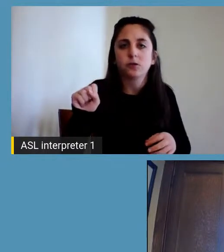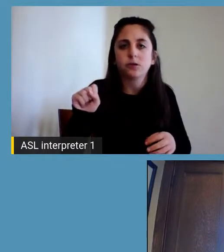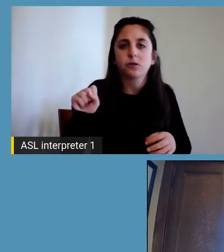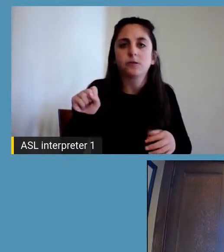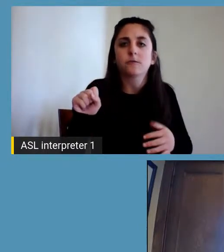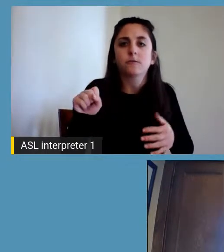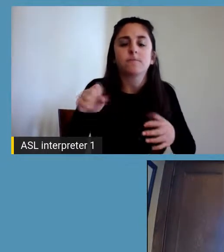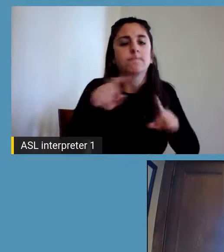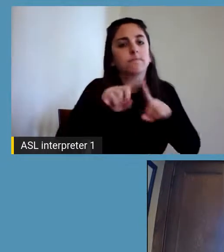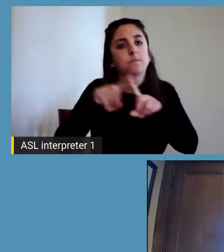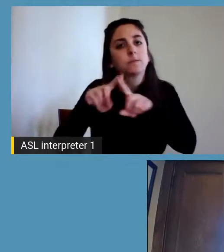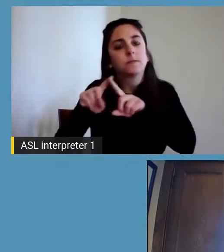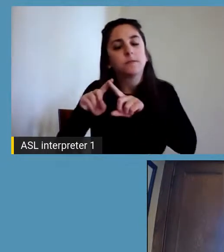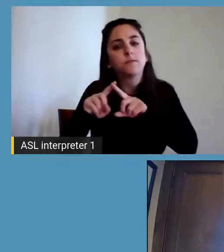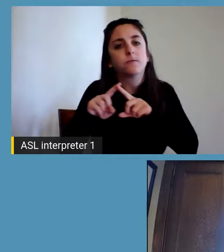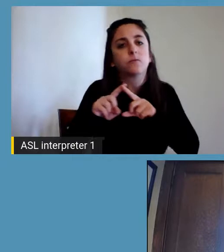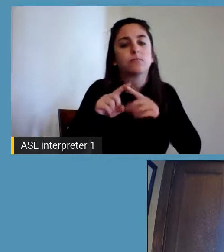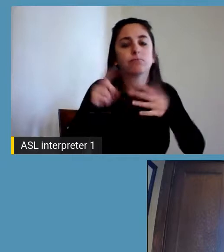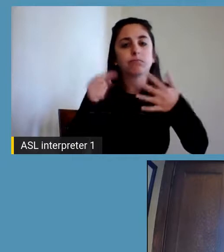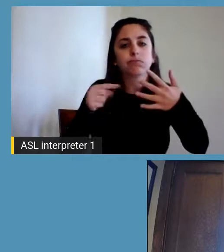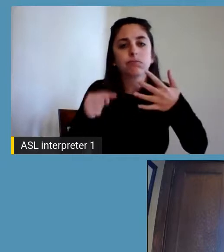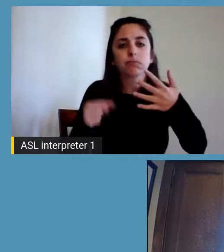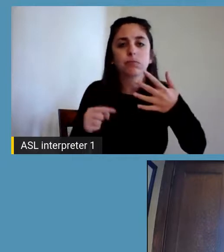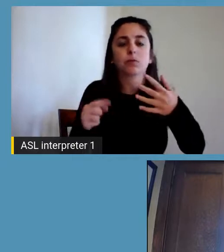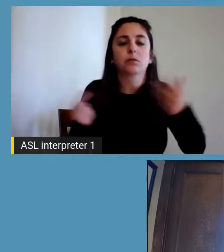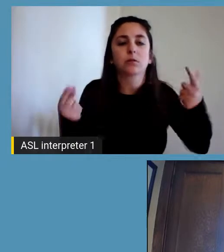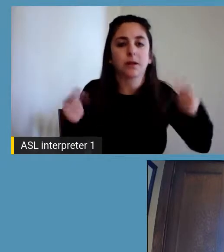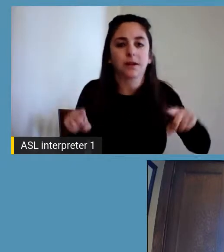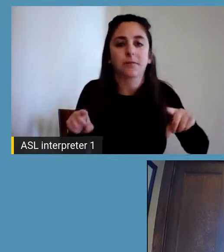rooms happening all the time now.